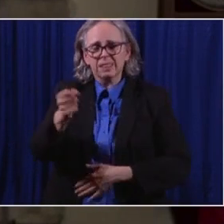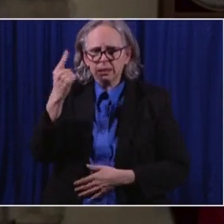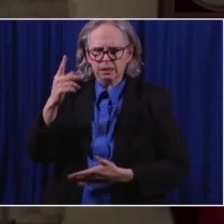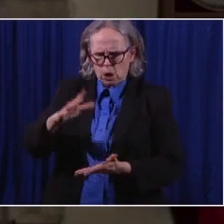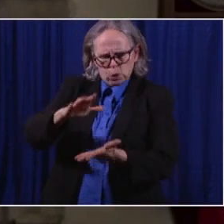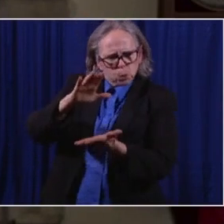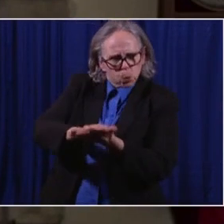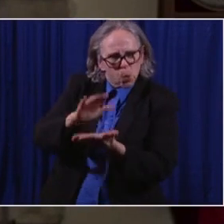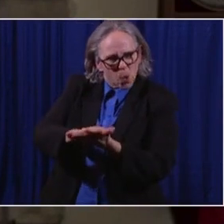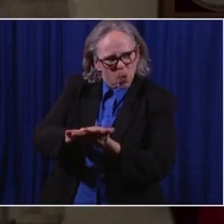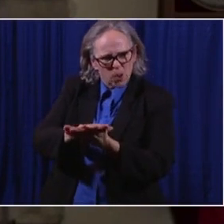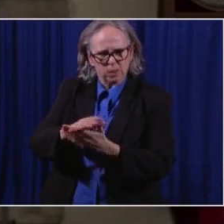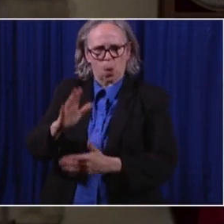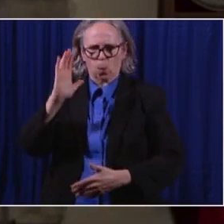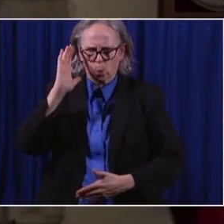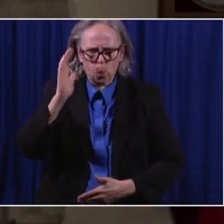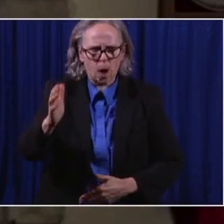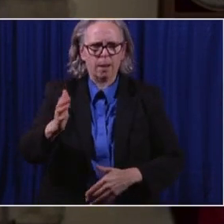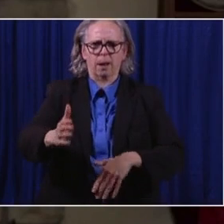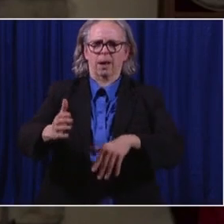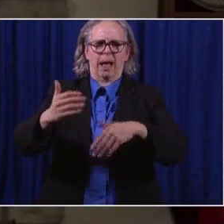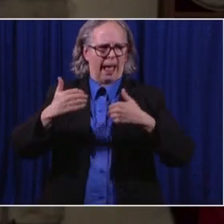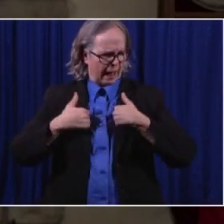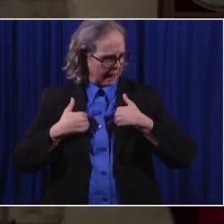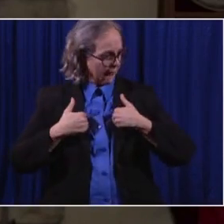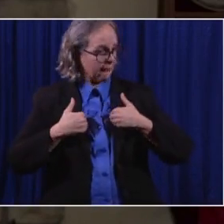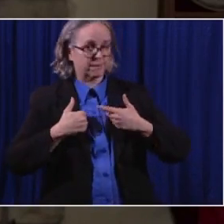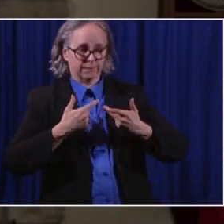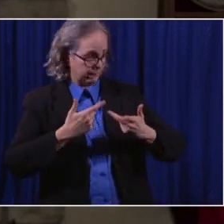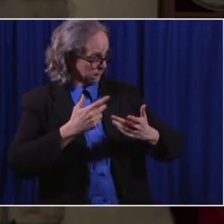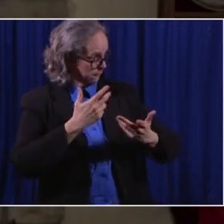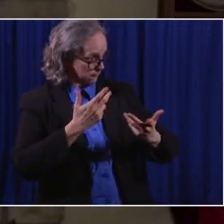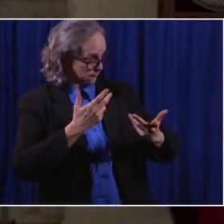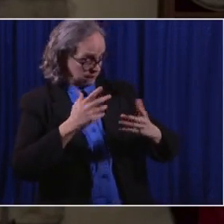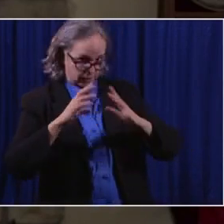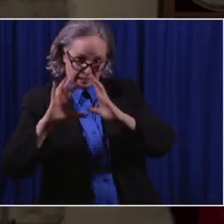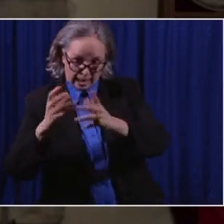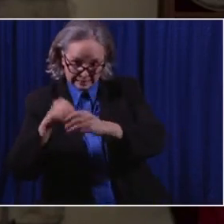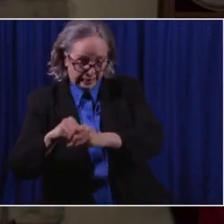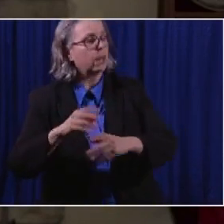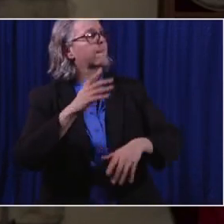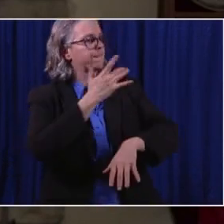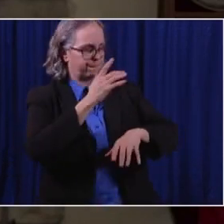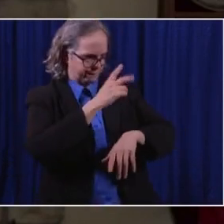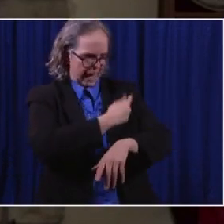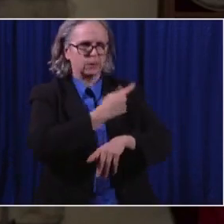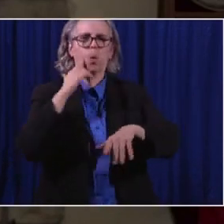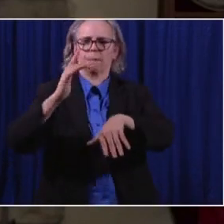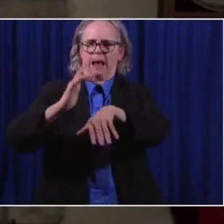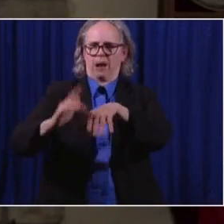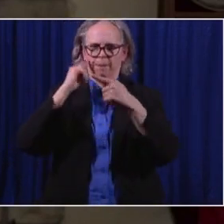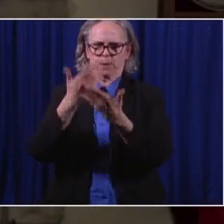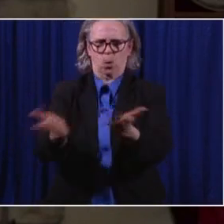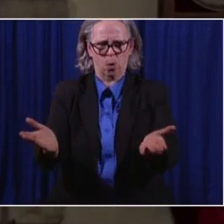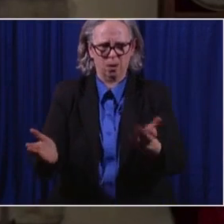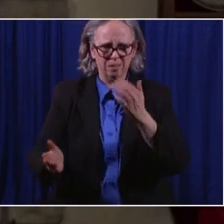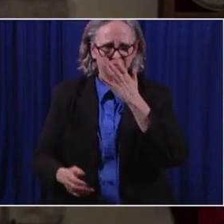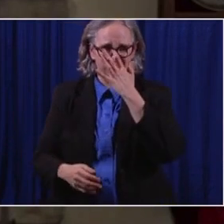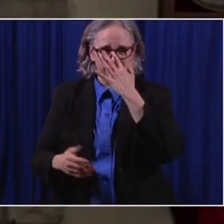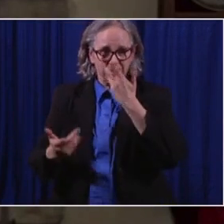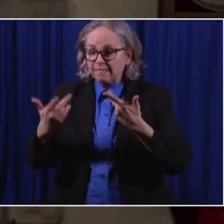get it. If a school is closed and says we're going to open back up, they can get it.